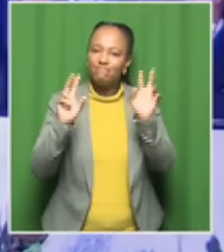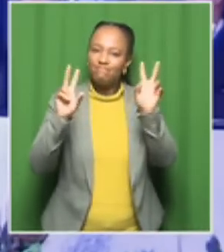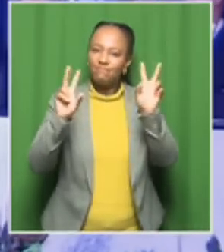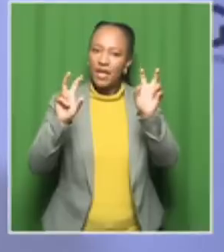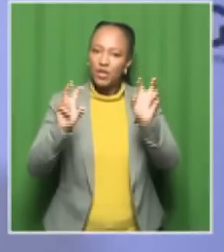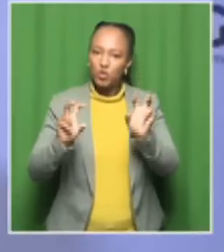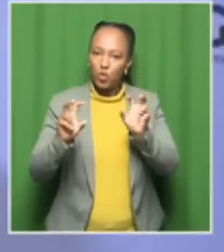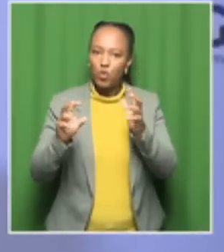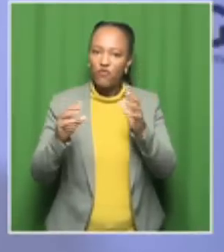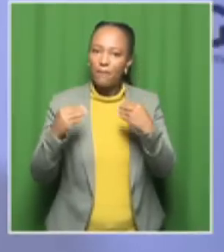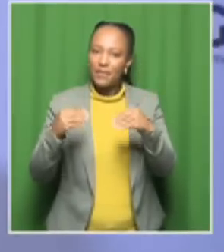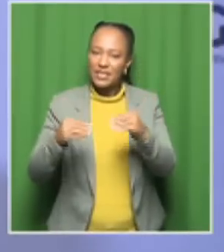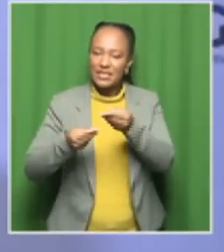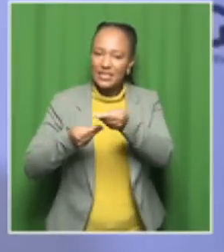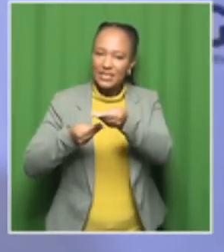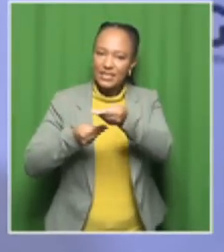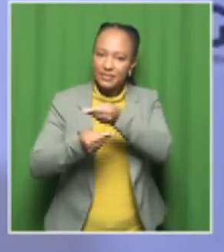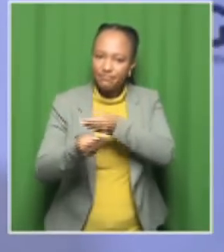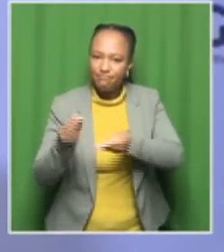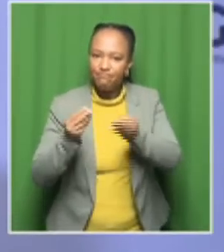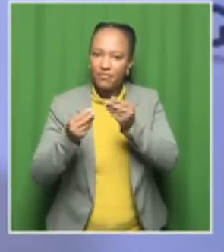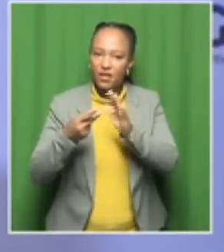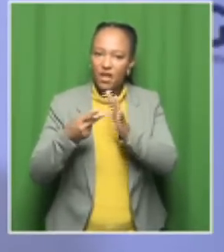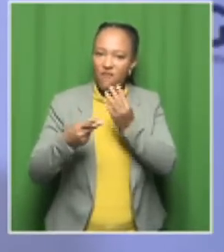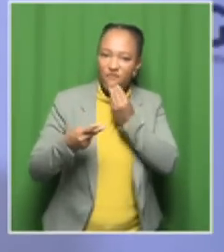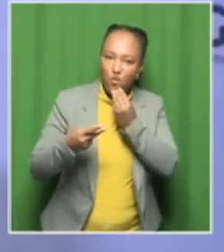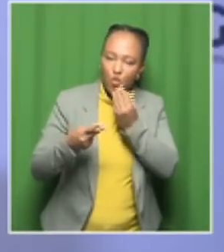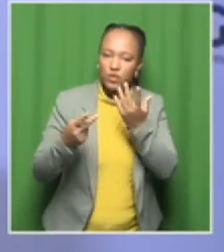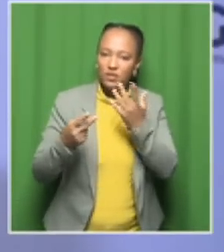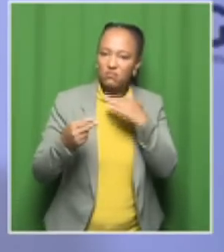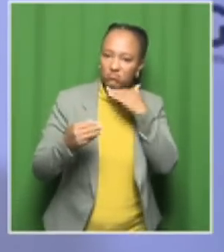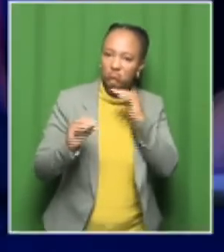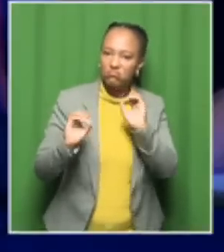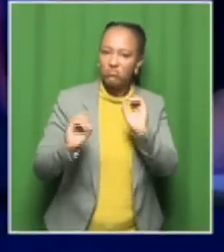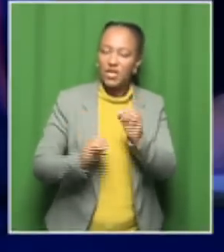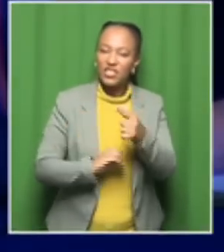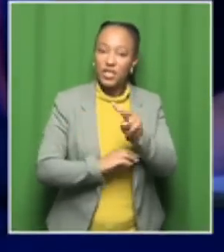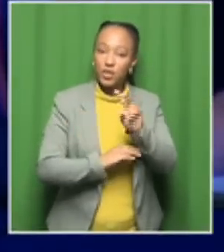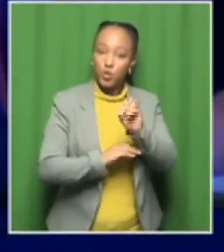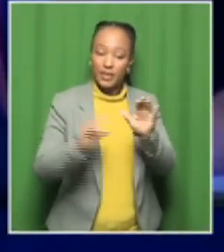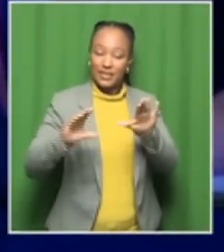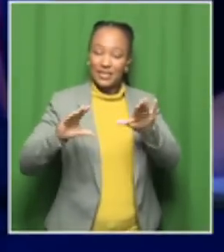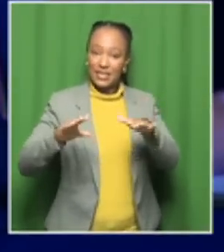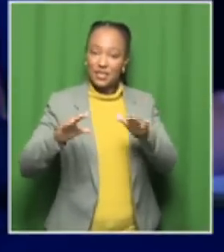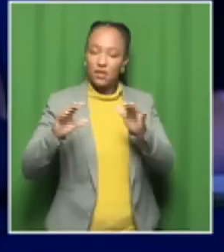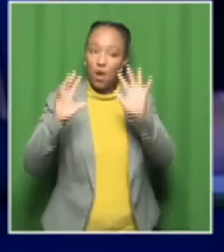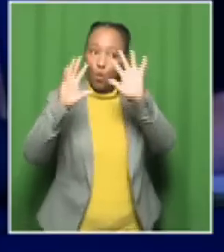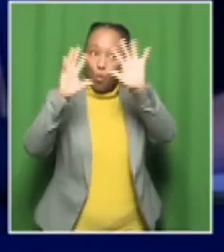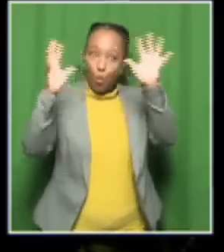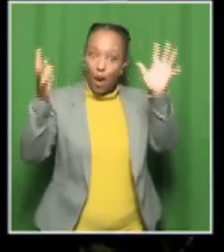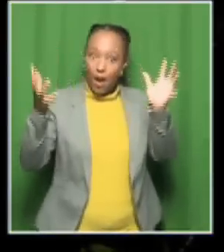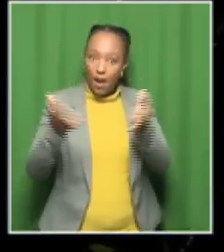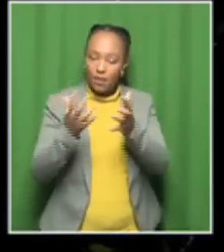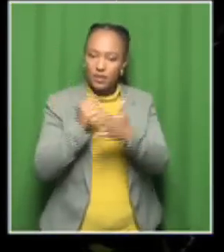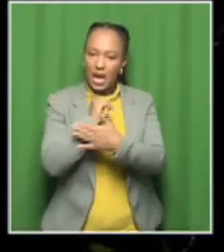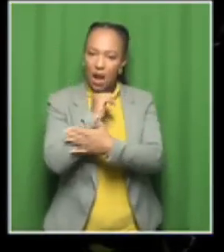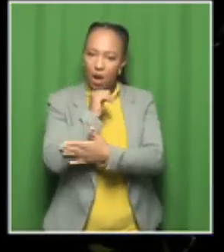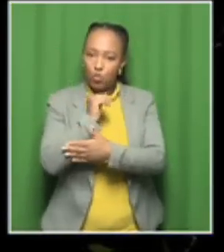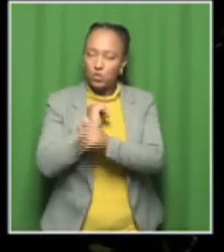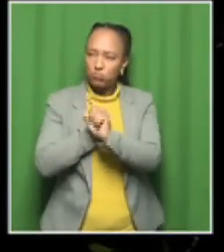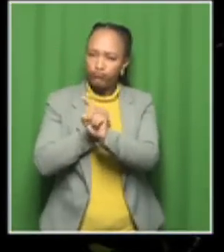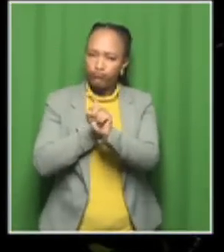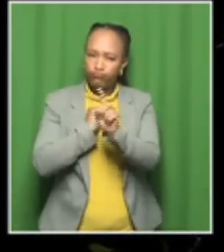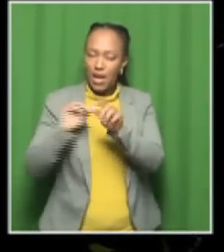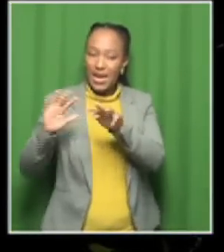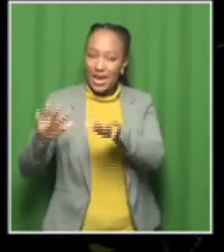and, of course, food security, among others. The G20 comprises 19 of the world's most systematic important countries